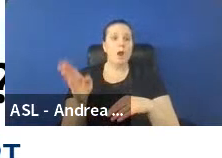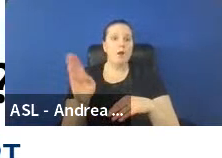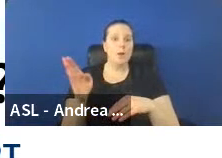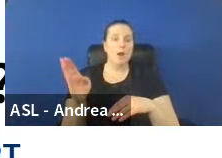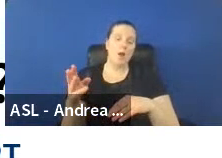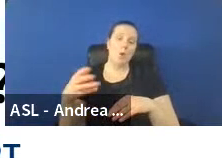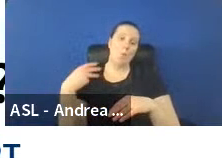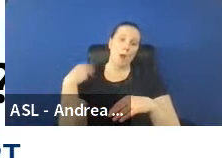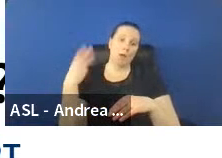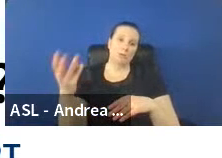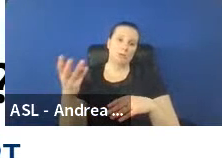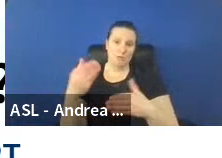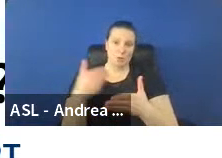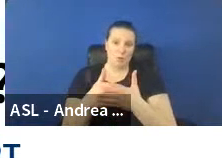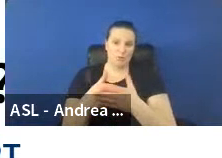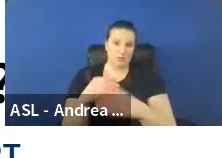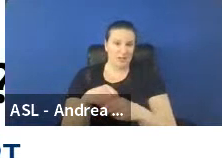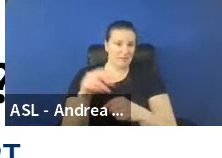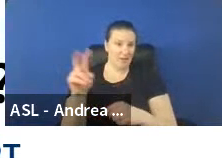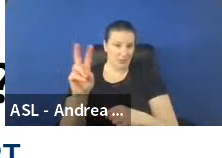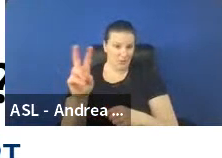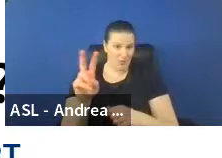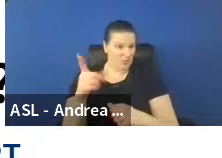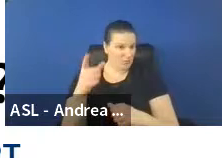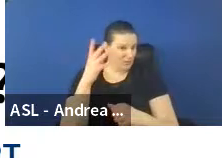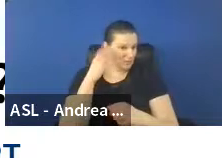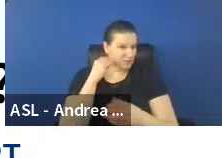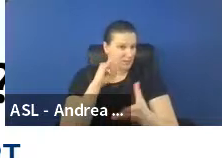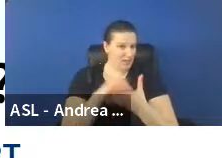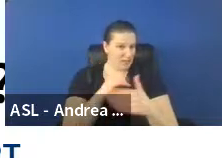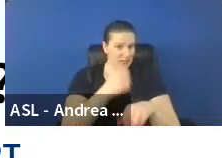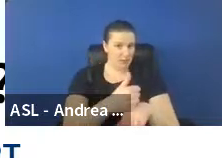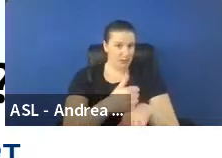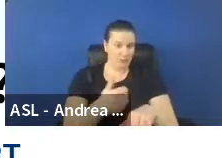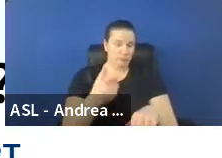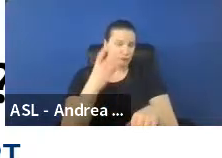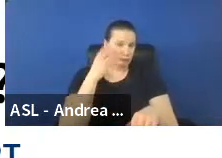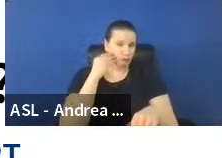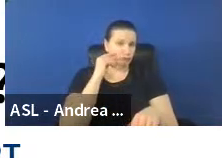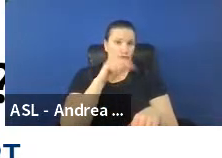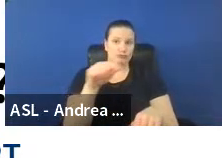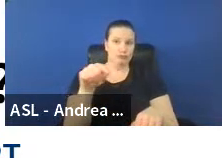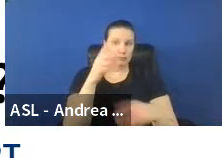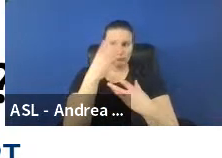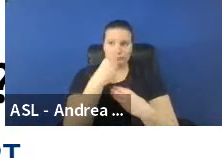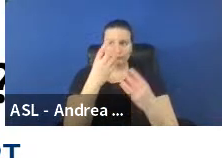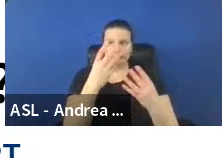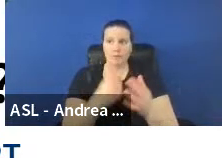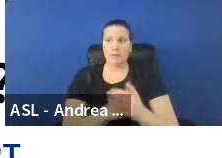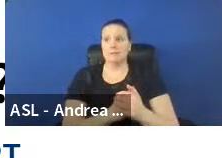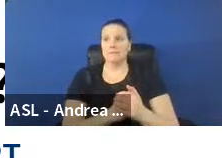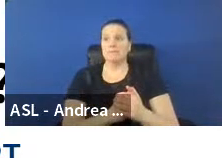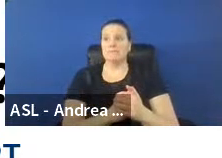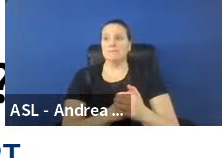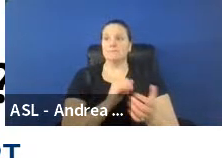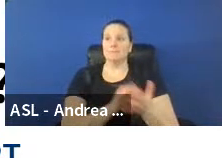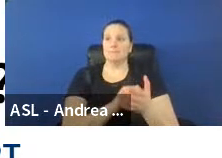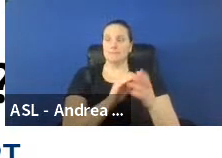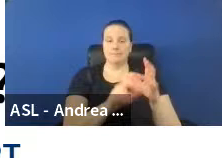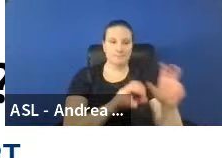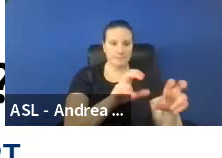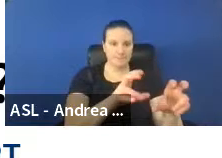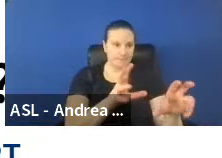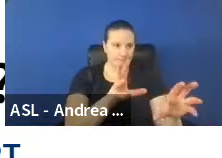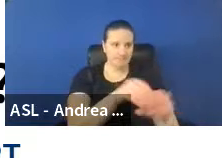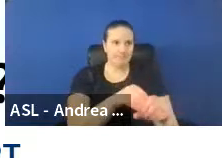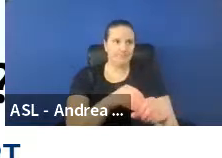Vancouver. I'm sure many of you have had a chance to experience those stations. They're quite lovely. And with these investments in mind, it